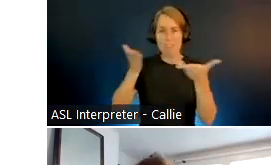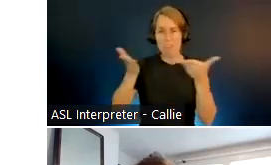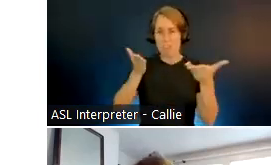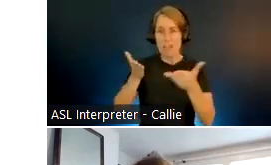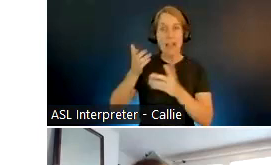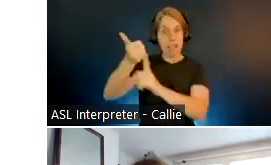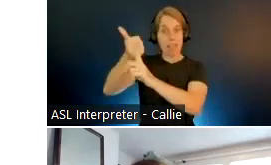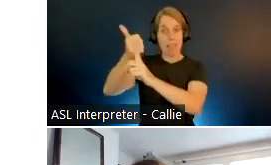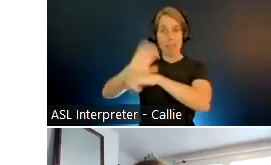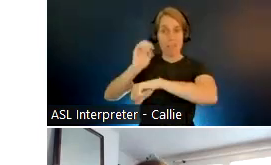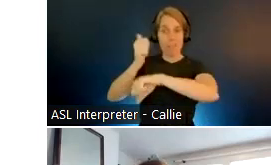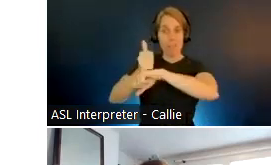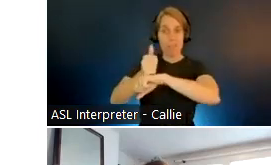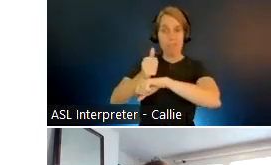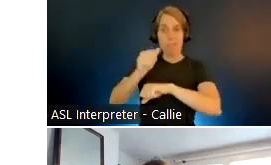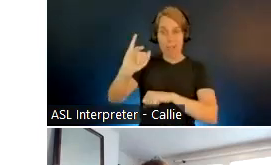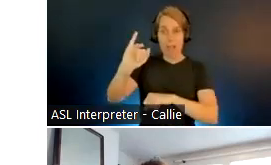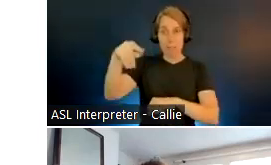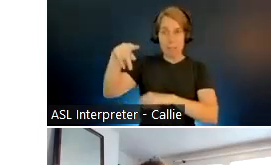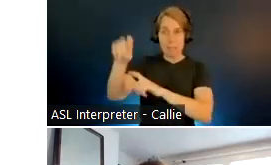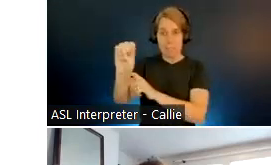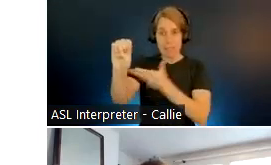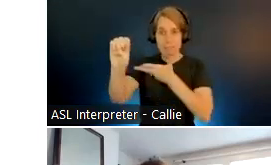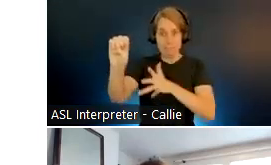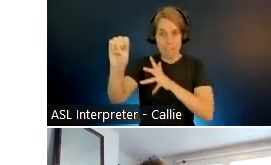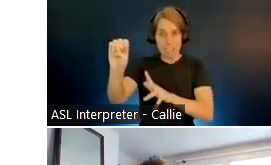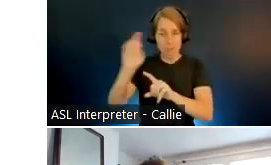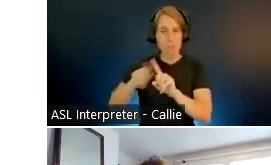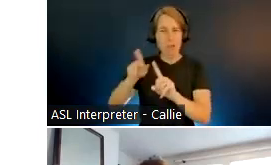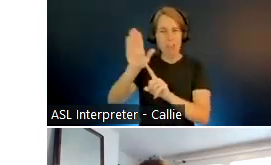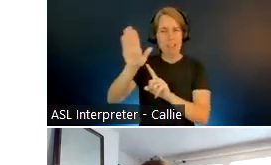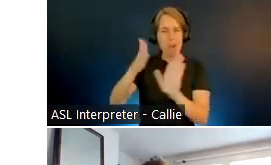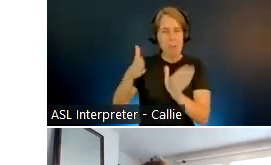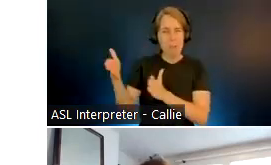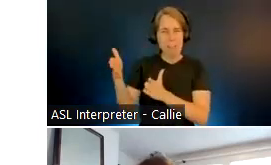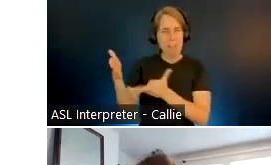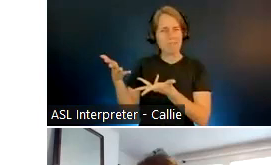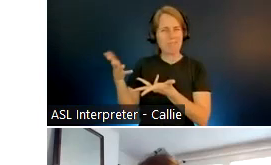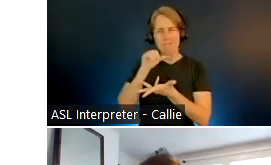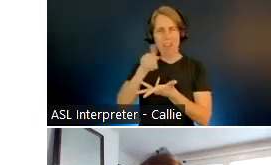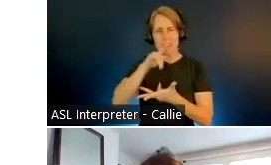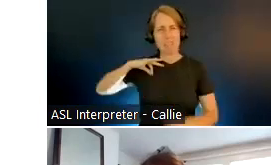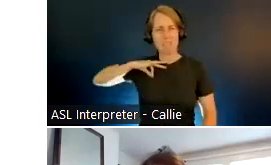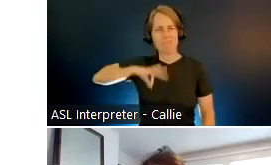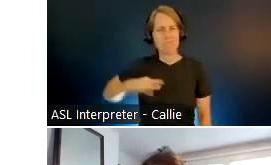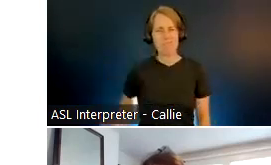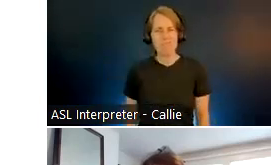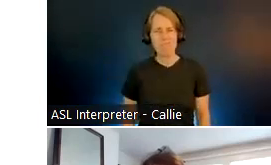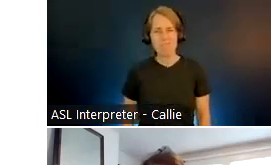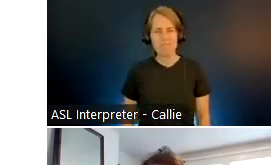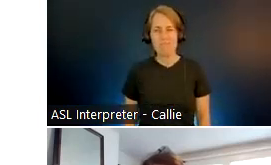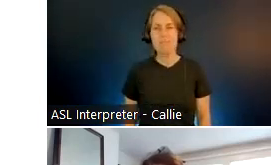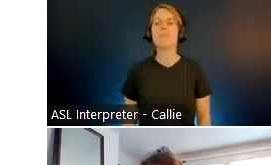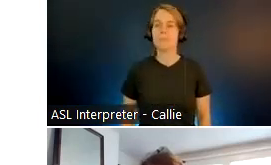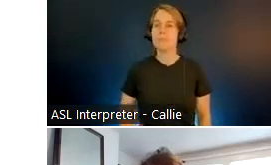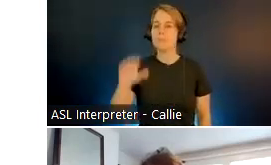individualized plans for employment, but the ones that they're creating are sometimes not helpful. Yeah, and I can